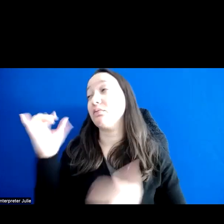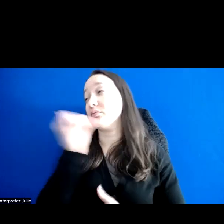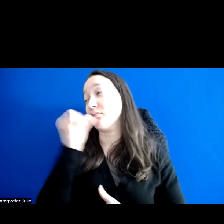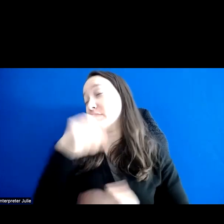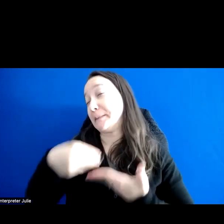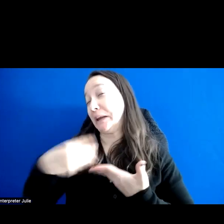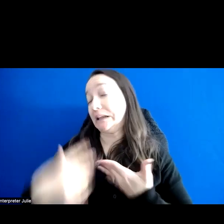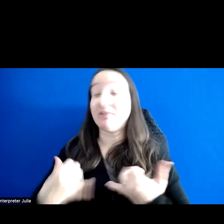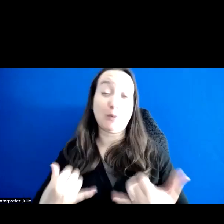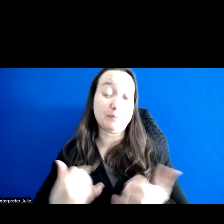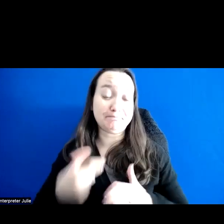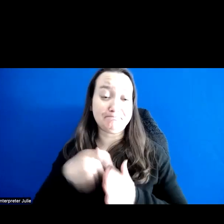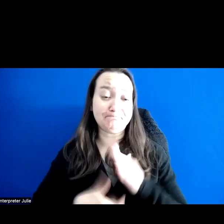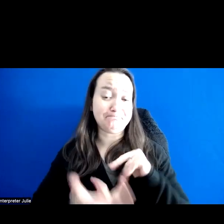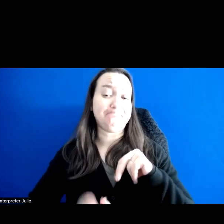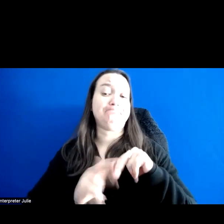now.